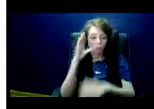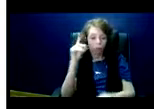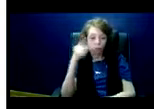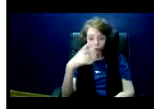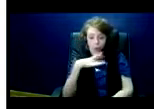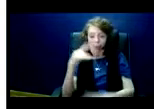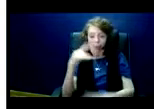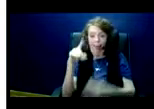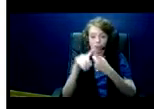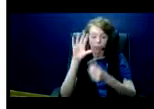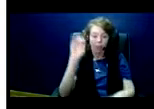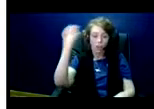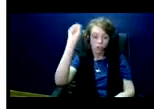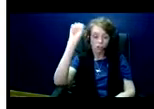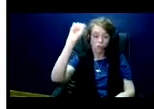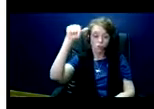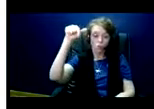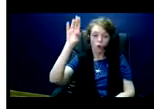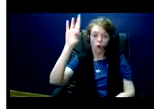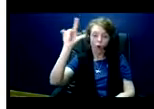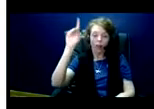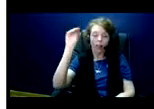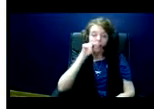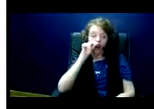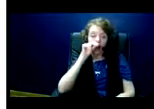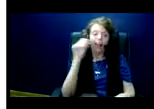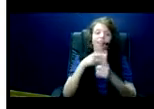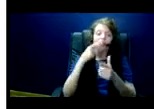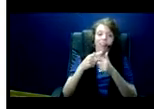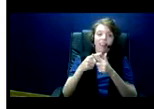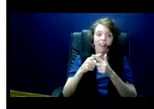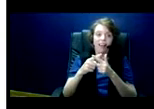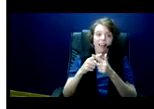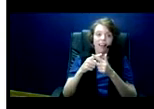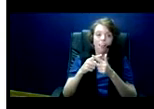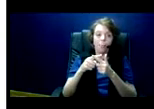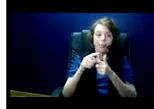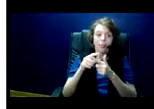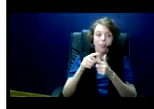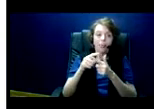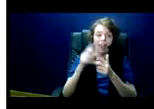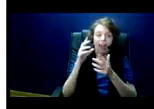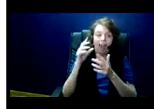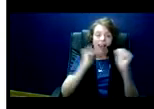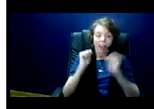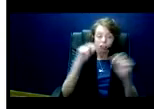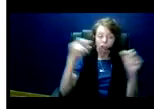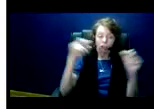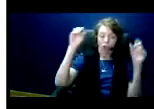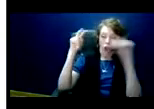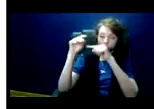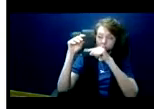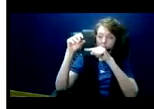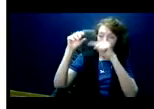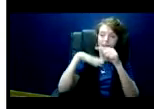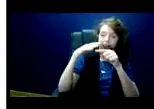say, would you like to be a squirrel or a duck in your scene? And then an actor can point to my hand. Digitally, there's